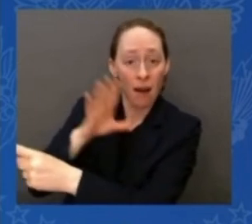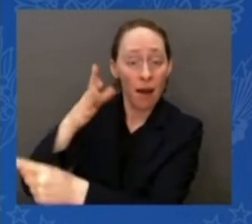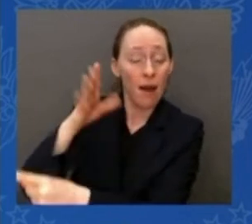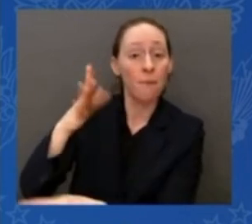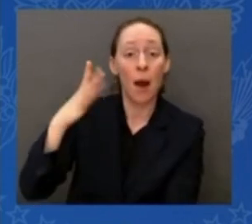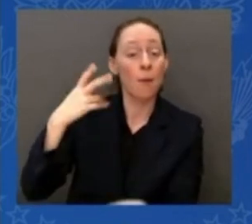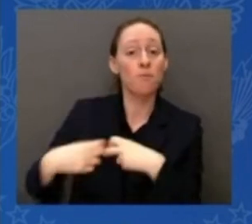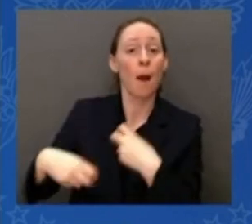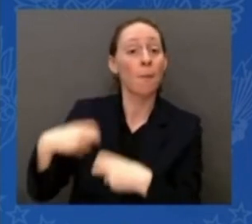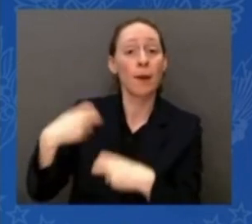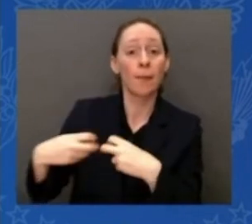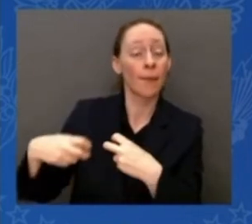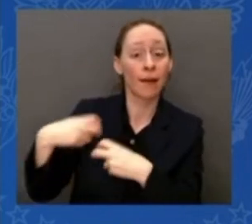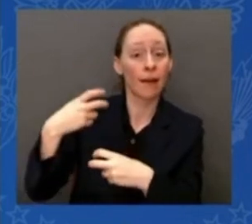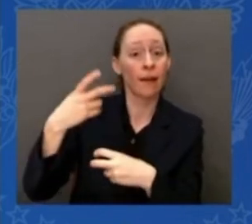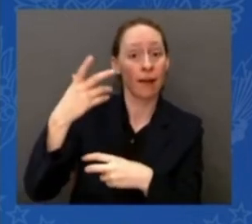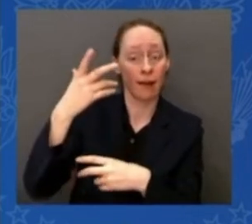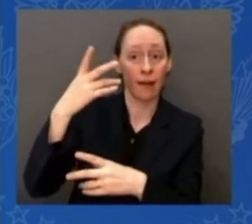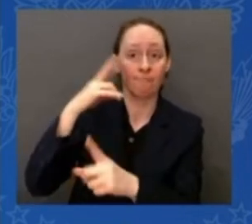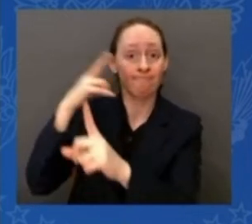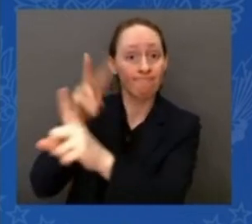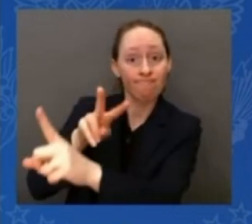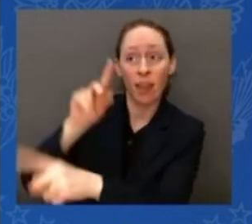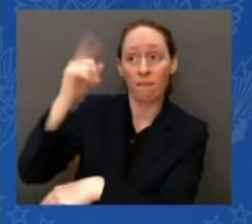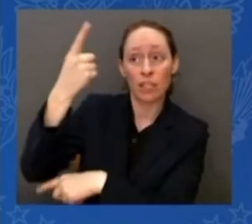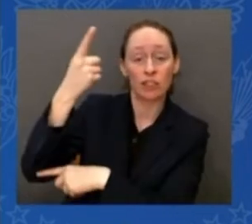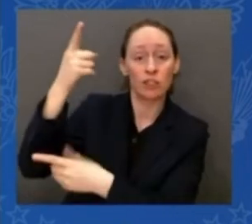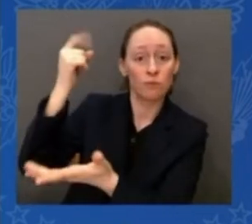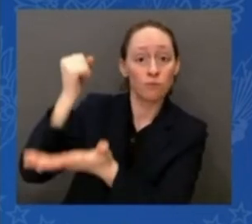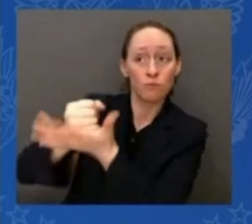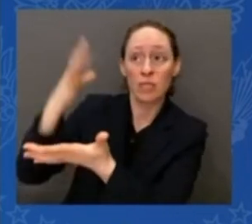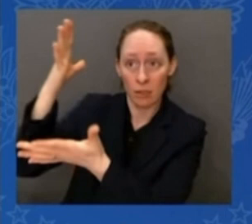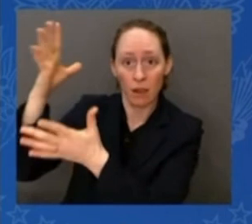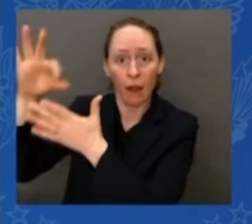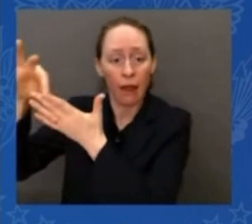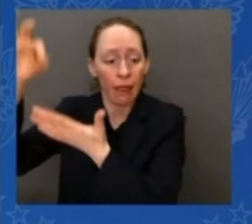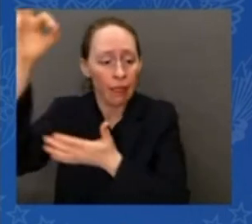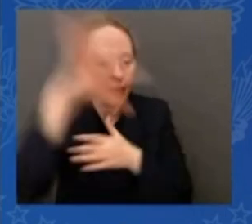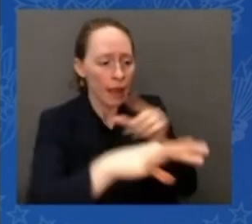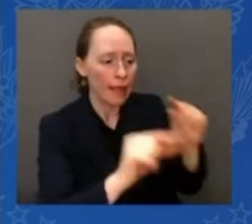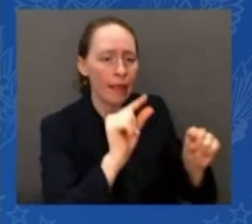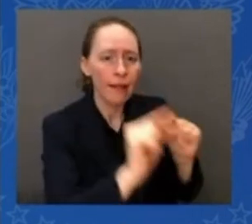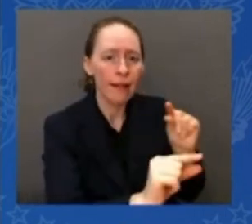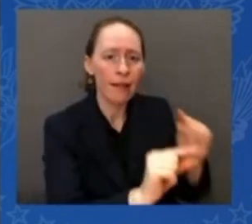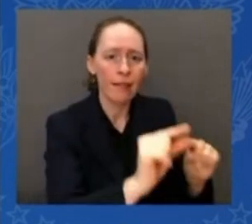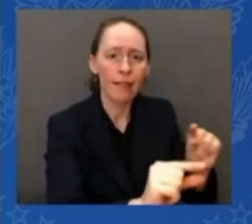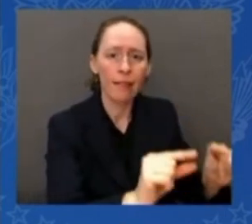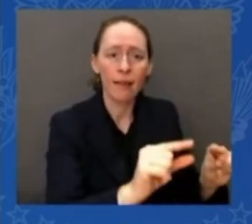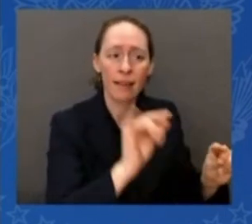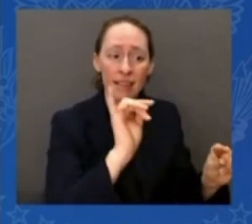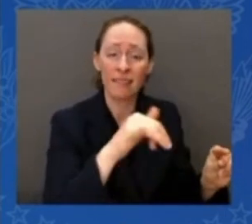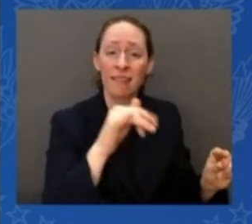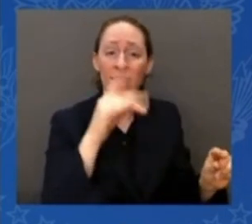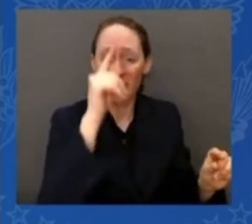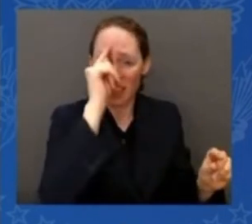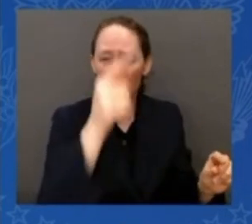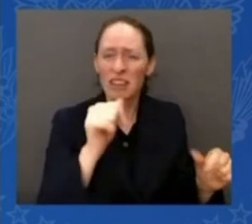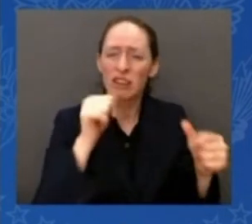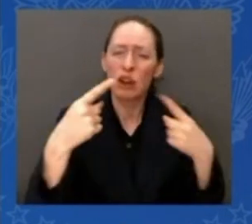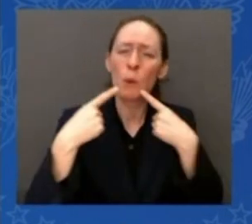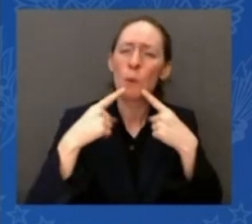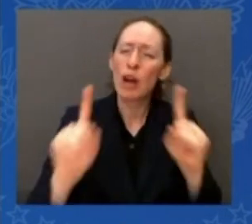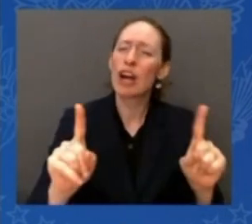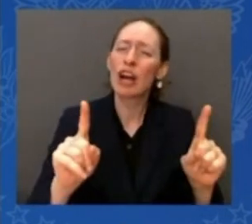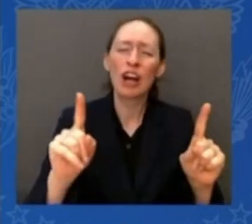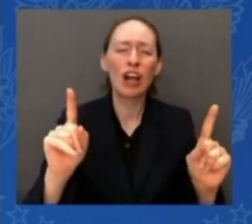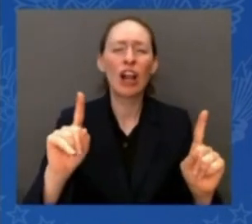up. Not much trickle there. And we're changing that. You know, there was a law passed in the early 30s saying that not